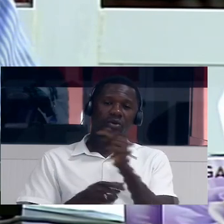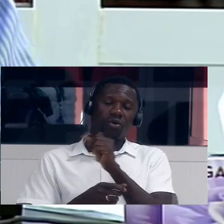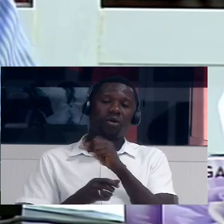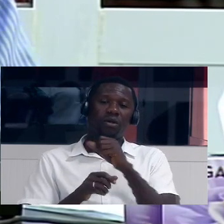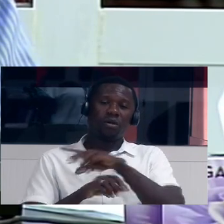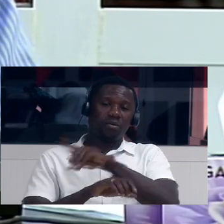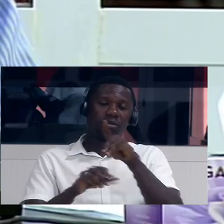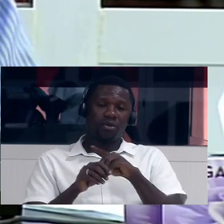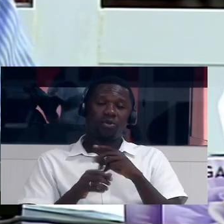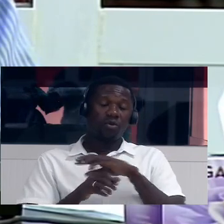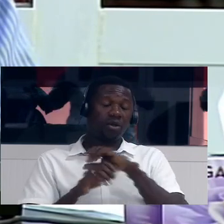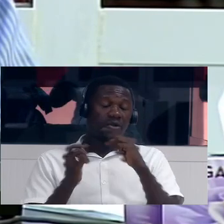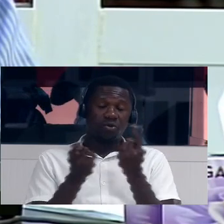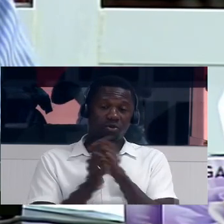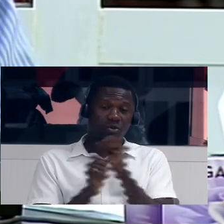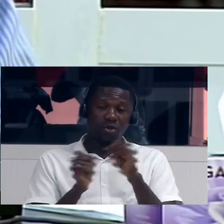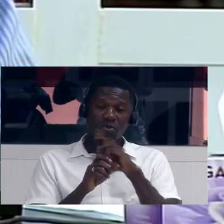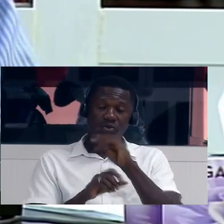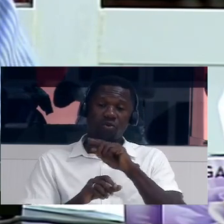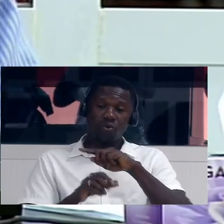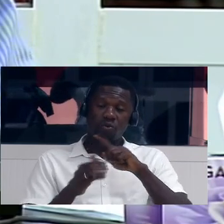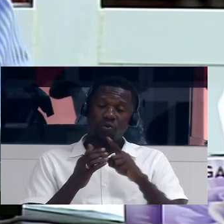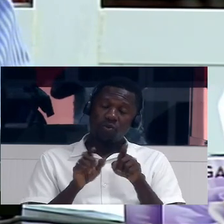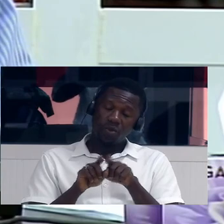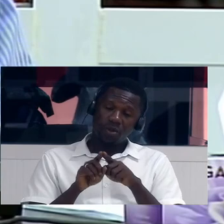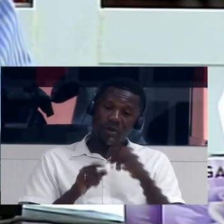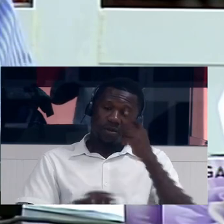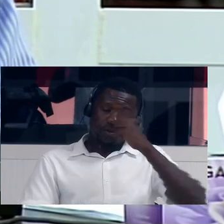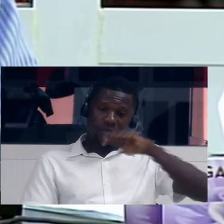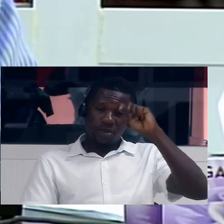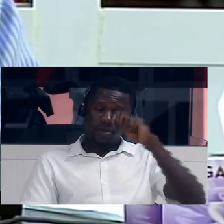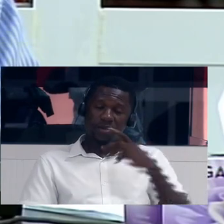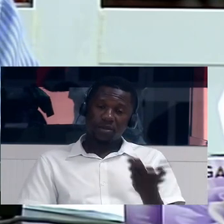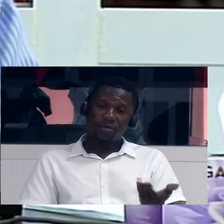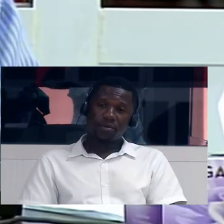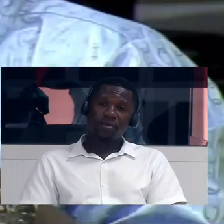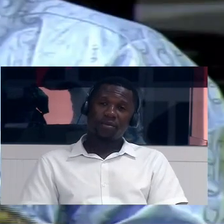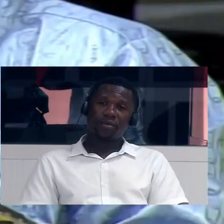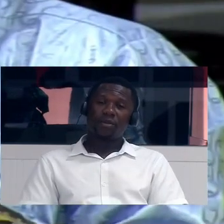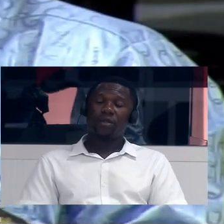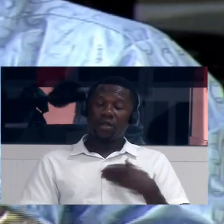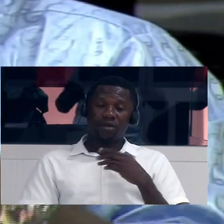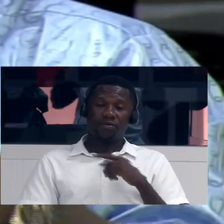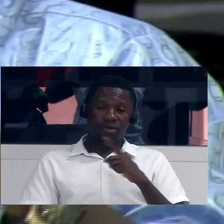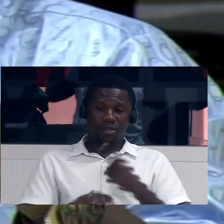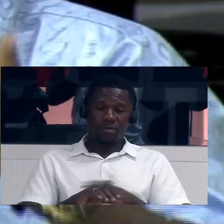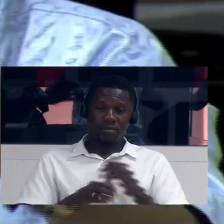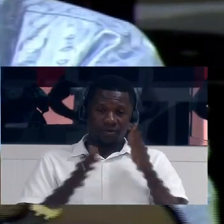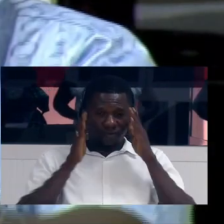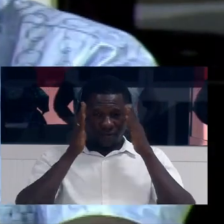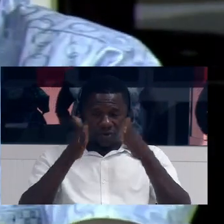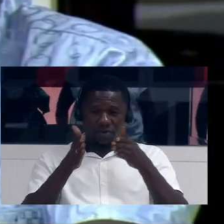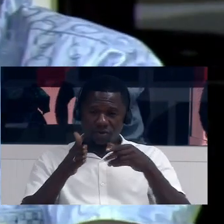nothing to do with the police. I understand other security services were involved. Let's for the moment focus on the police. What were